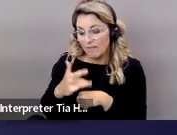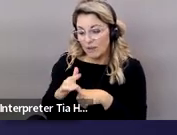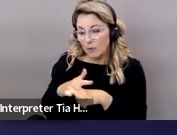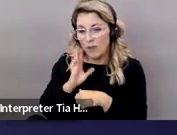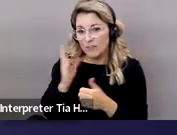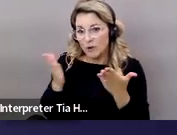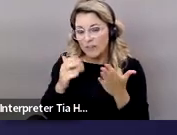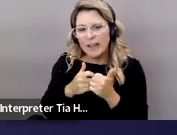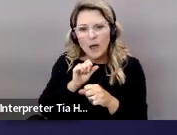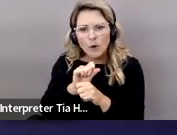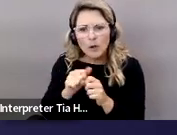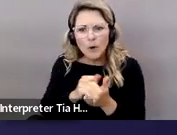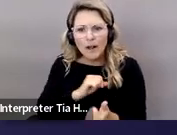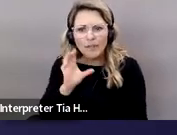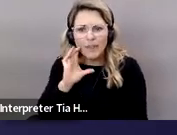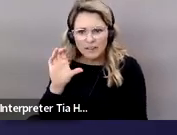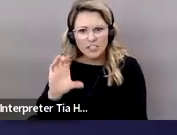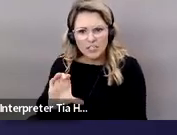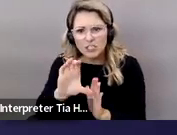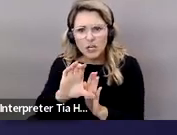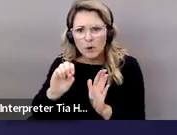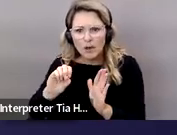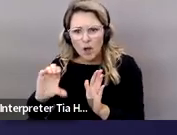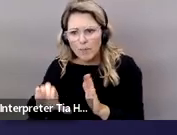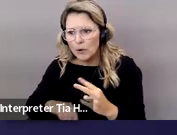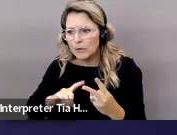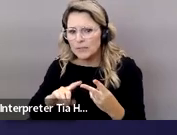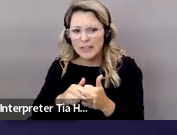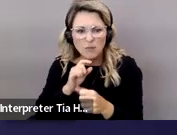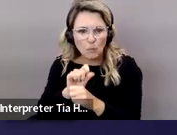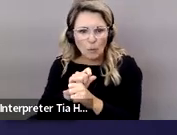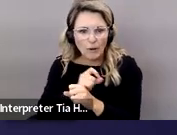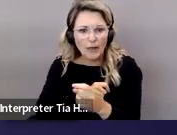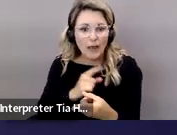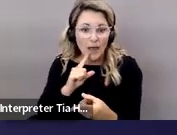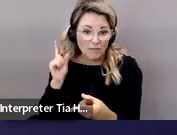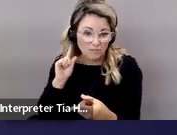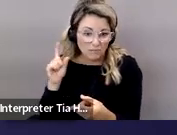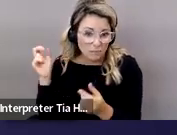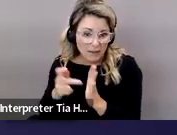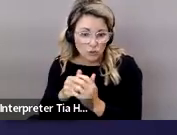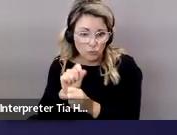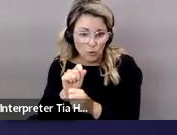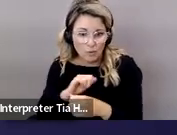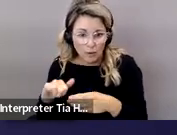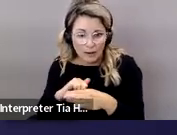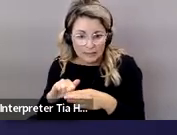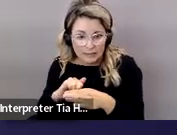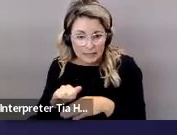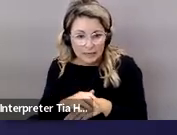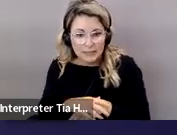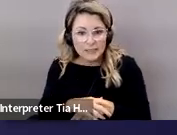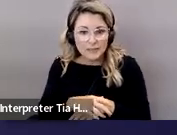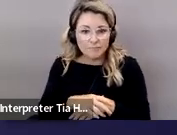of commerce and businesses to try to support kind of stay at work and return to work practices there. So that's just